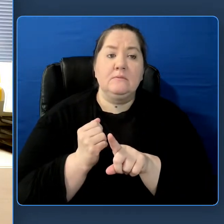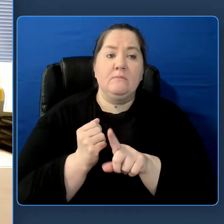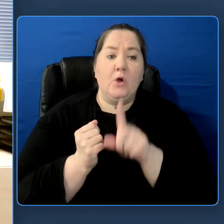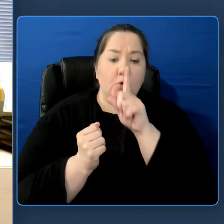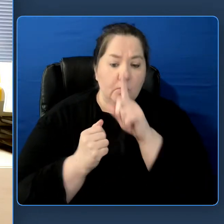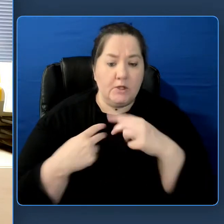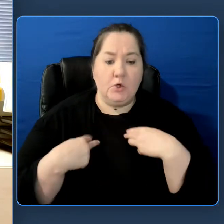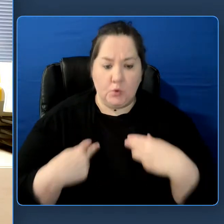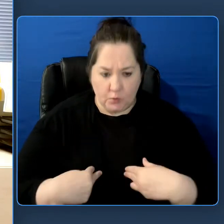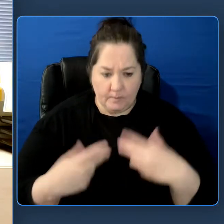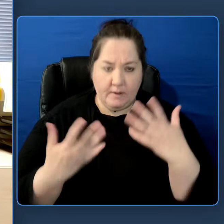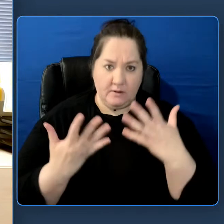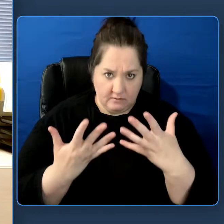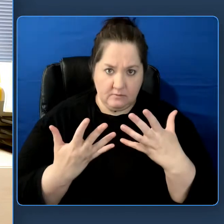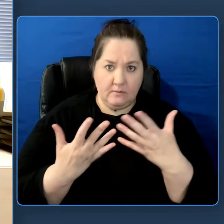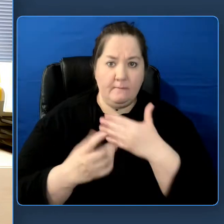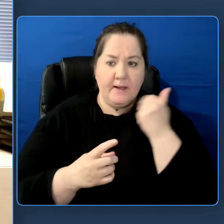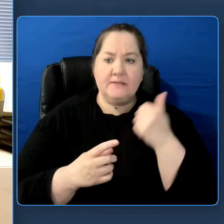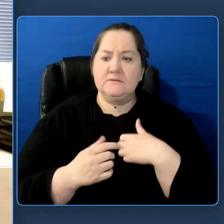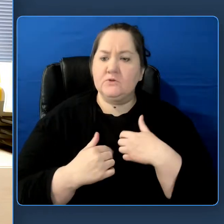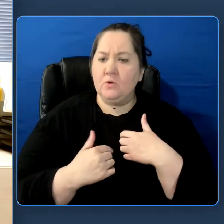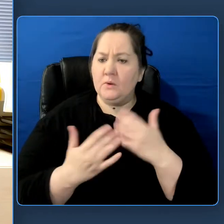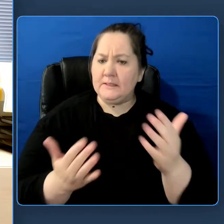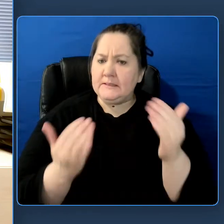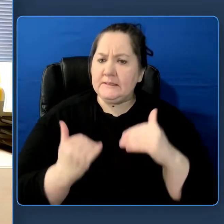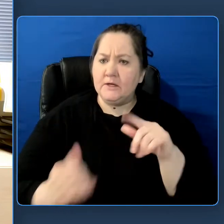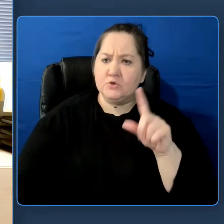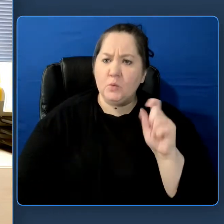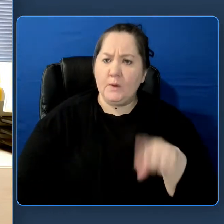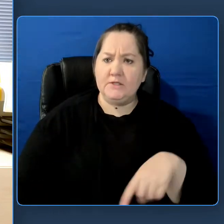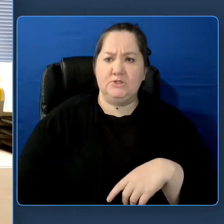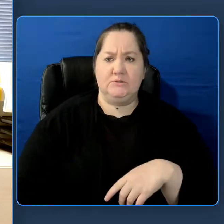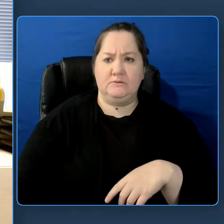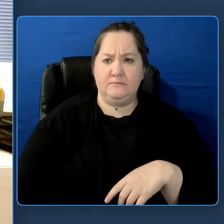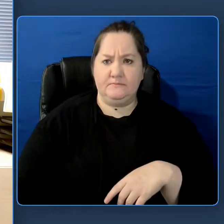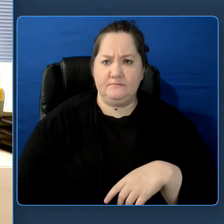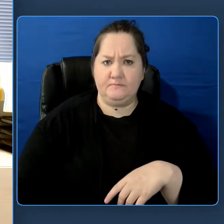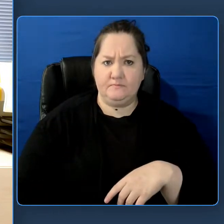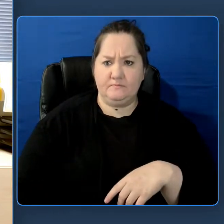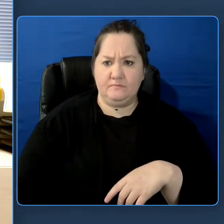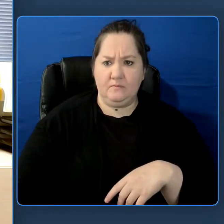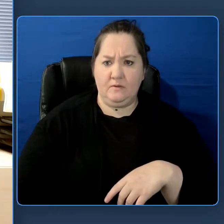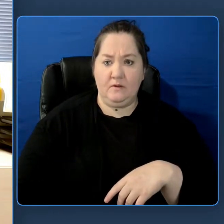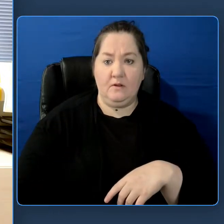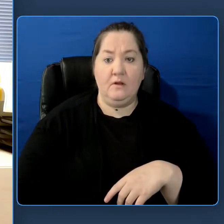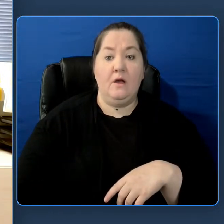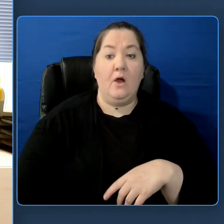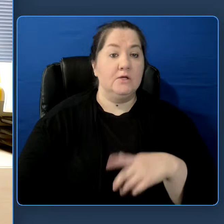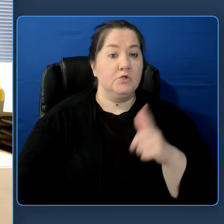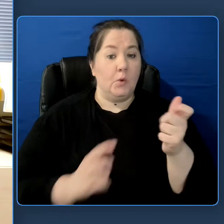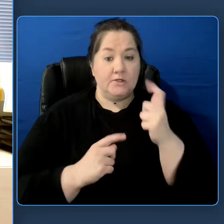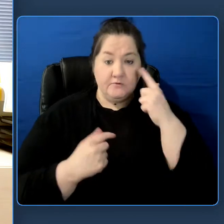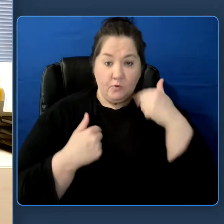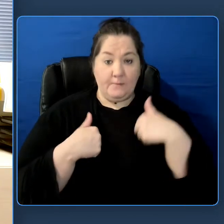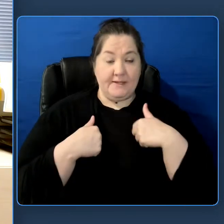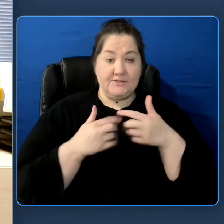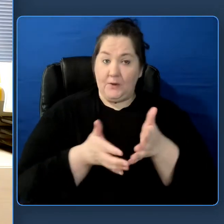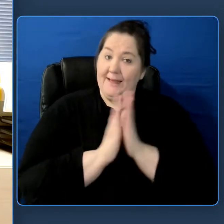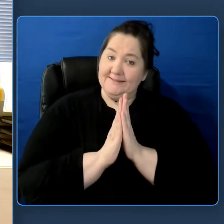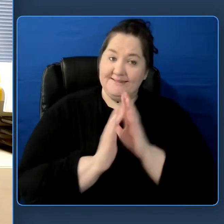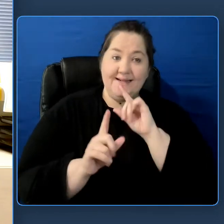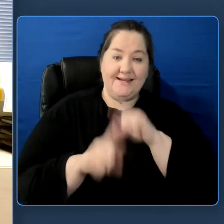real human. Let's go to what do we have next, Mitch? Yeah, actually, it's a question for me, Laura, so I'll ask